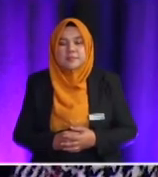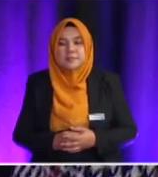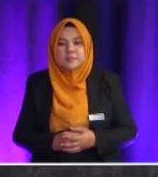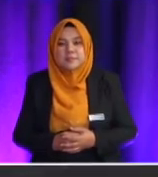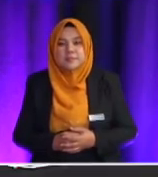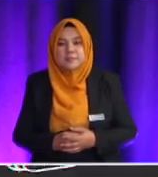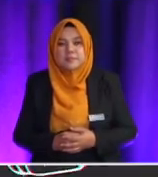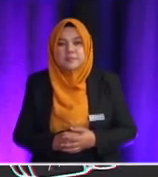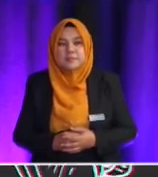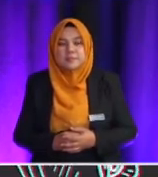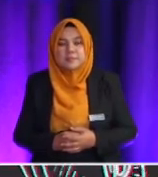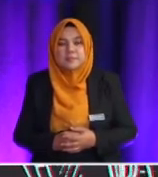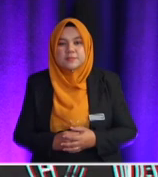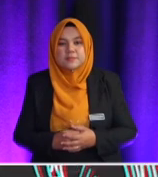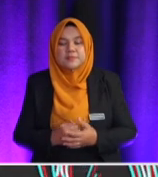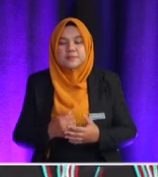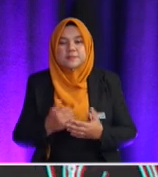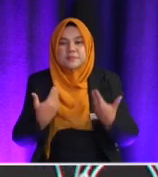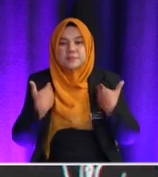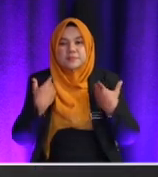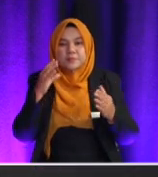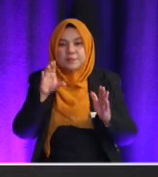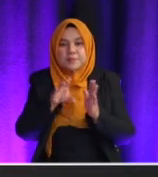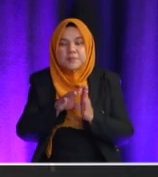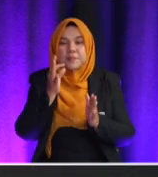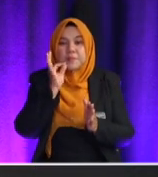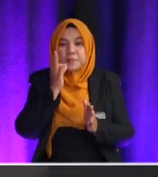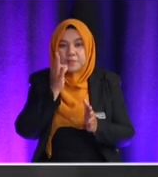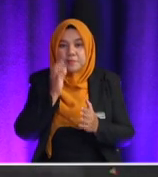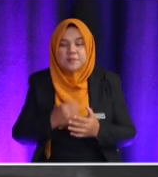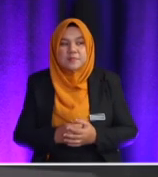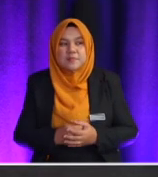here. Sorry, guys. It's okay. Okay, who wants to try?